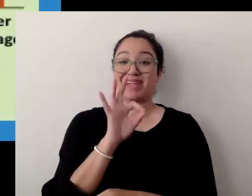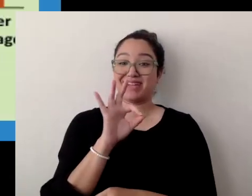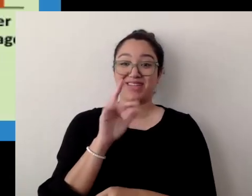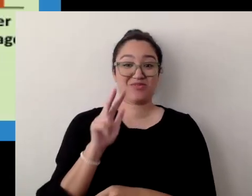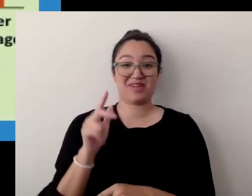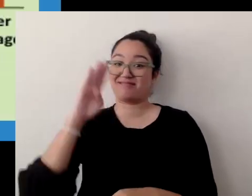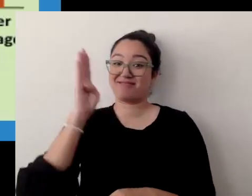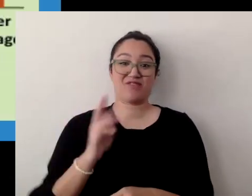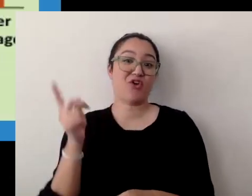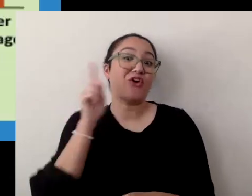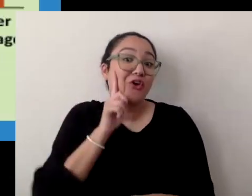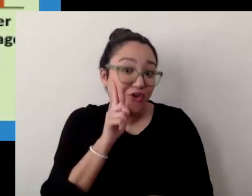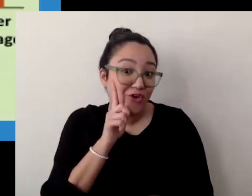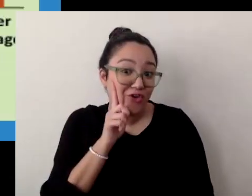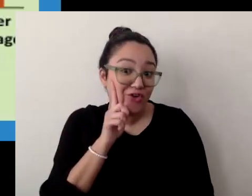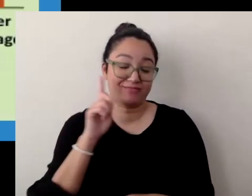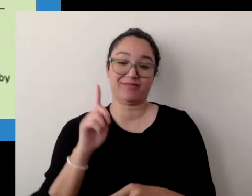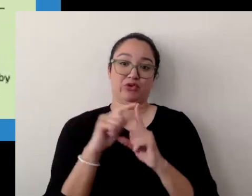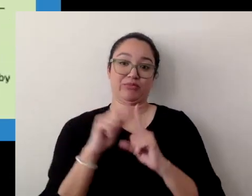of the terms.